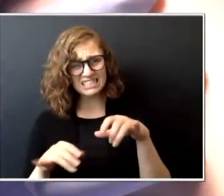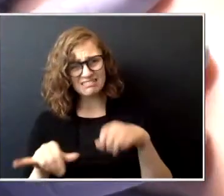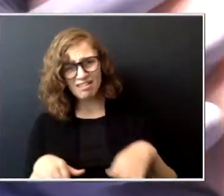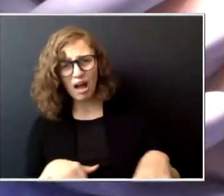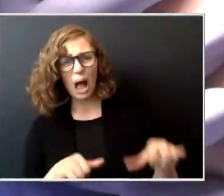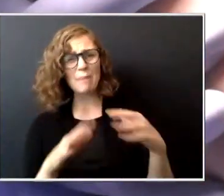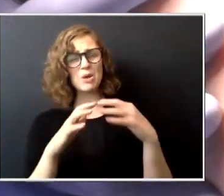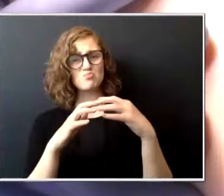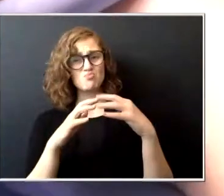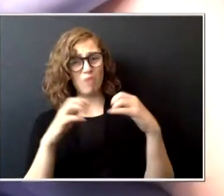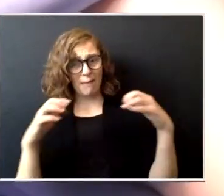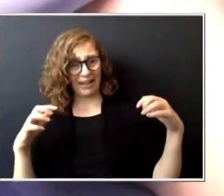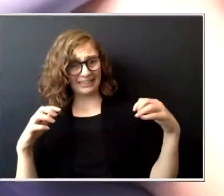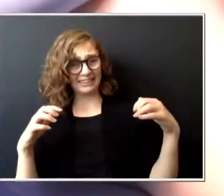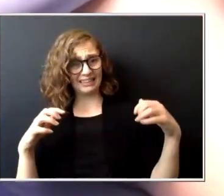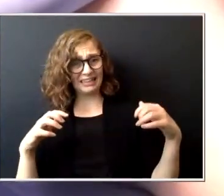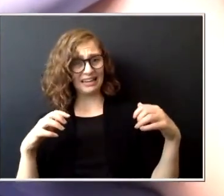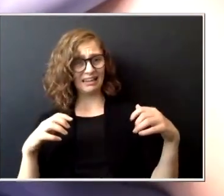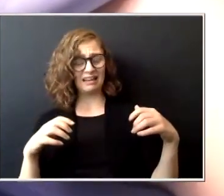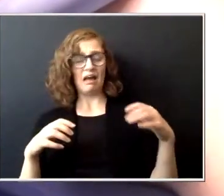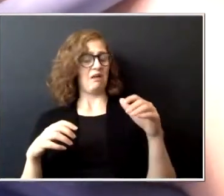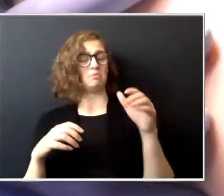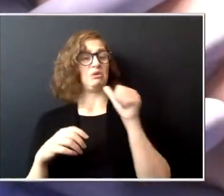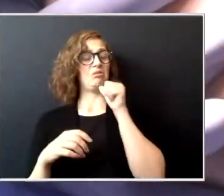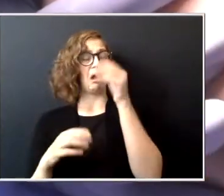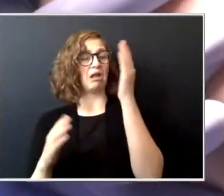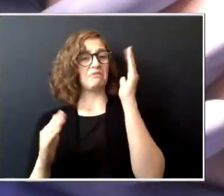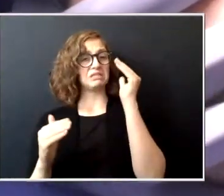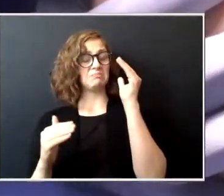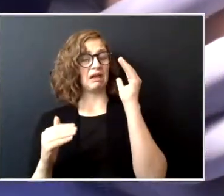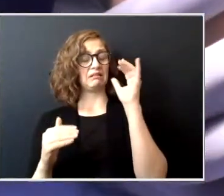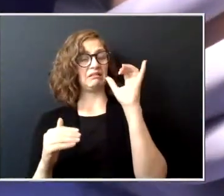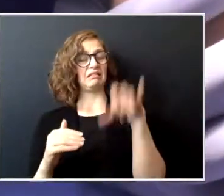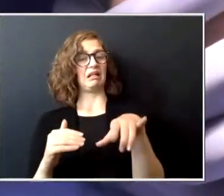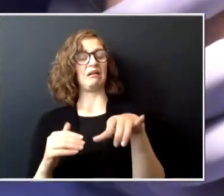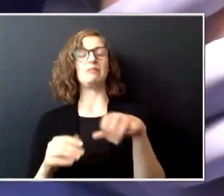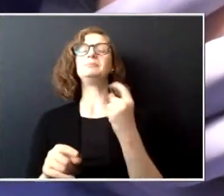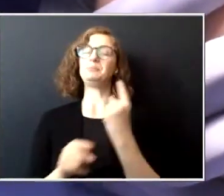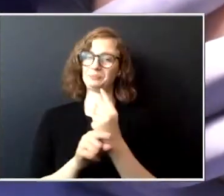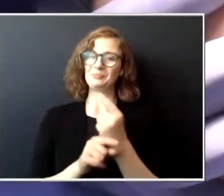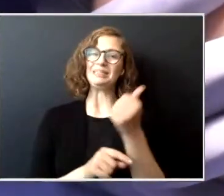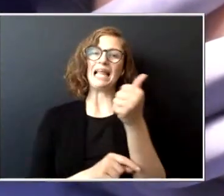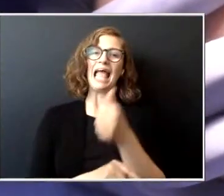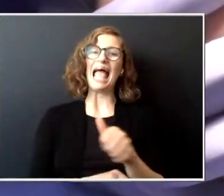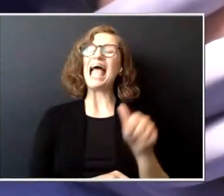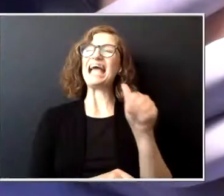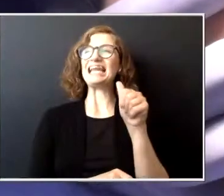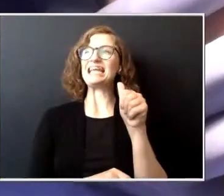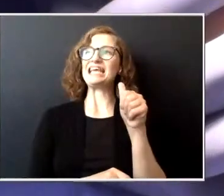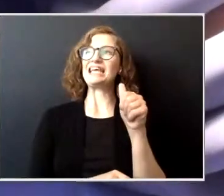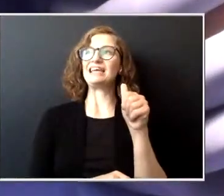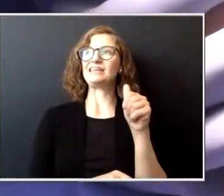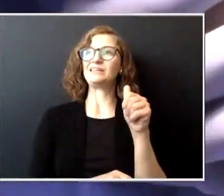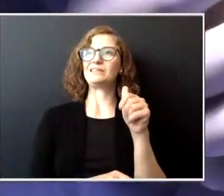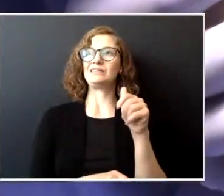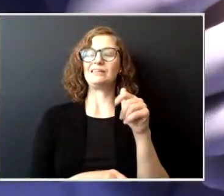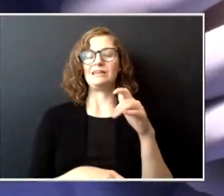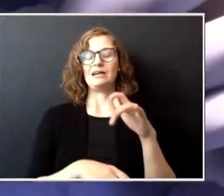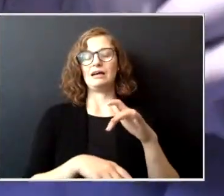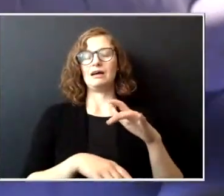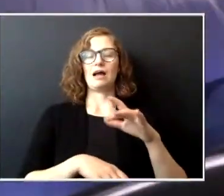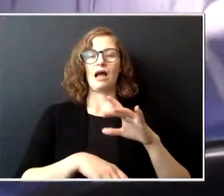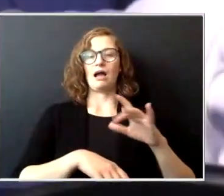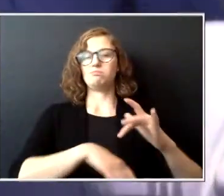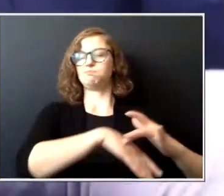until I saw that in the program. Yeah. Talk to us about that a little bit. Yeah, I mean, in general, any scald or contact are going to be our two most common causes for